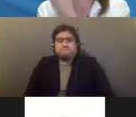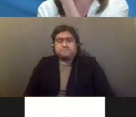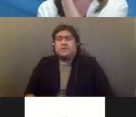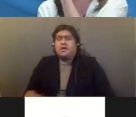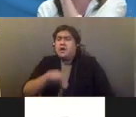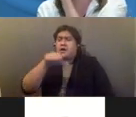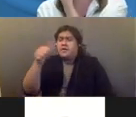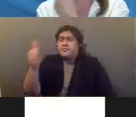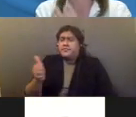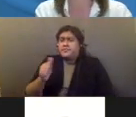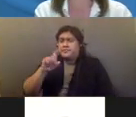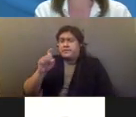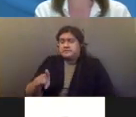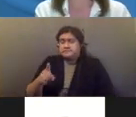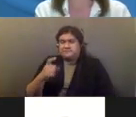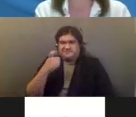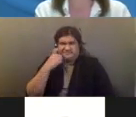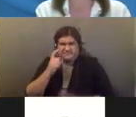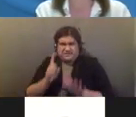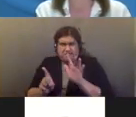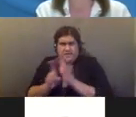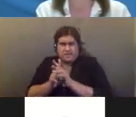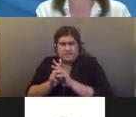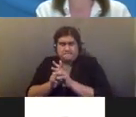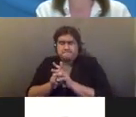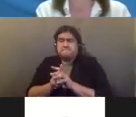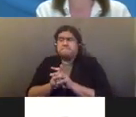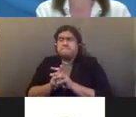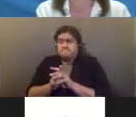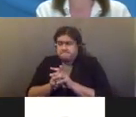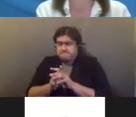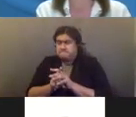that has come up in terms of